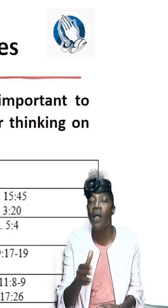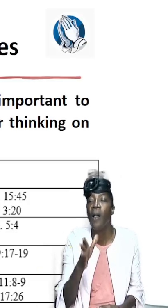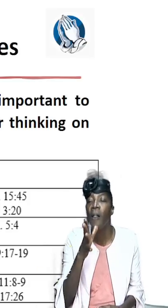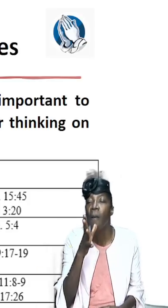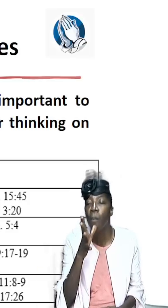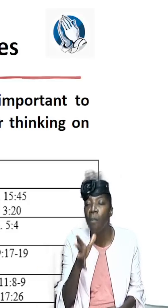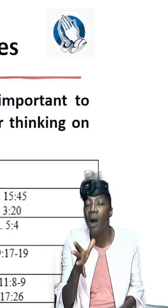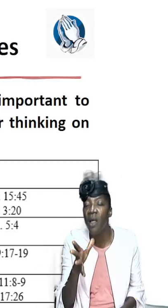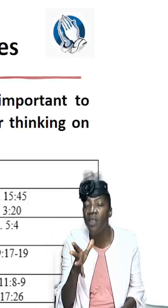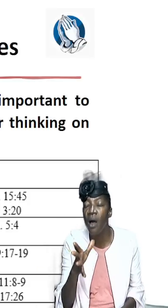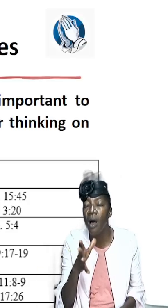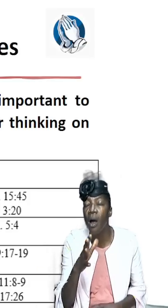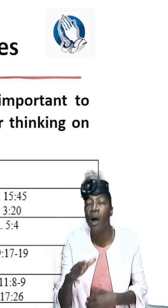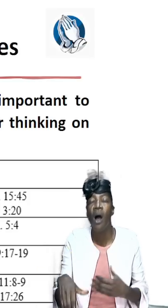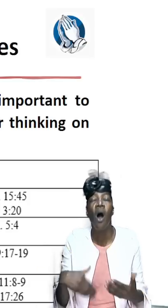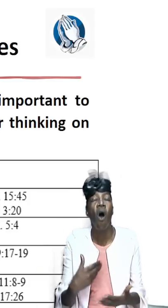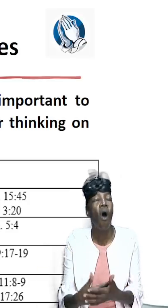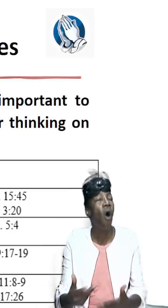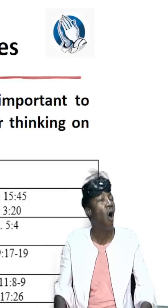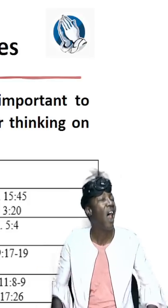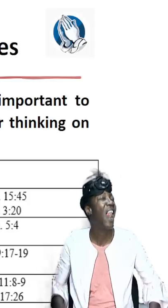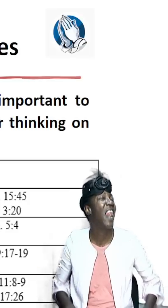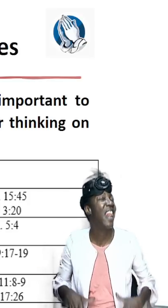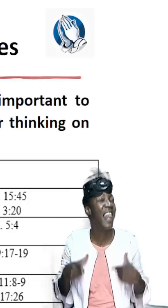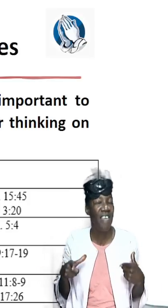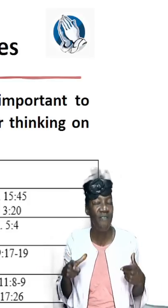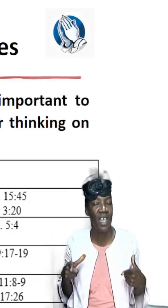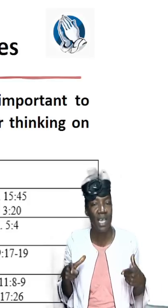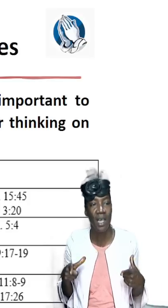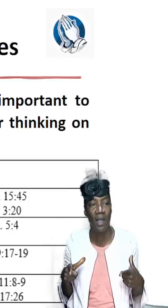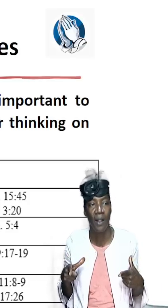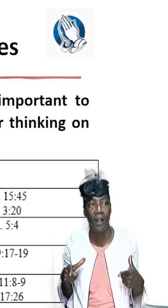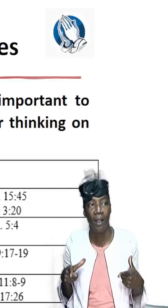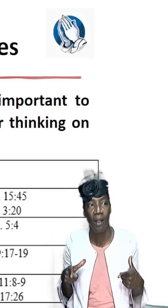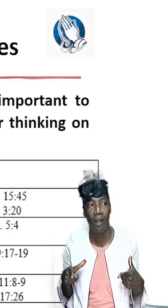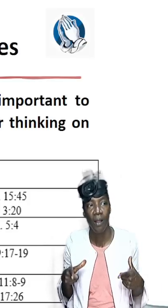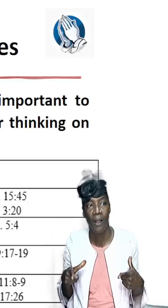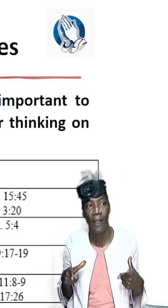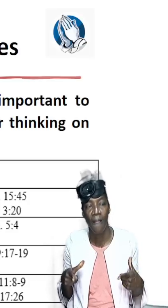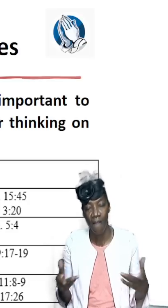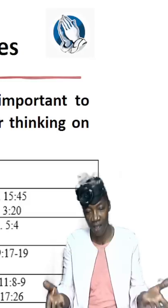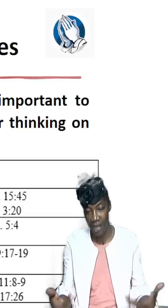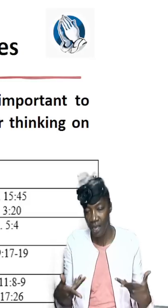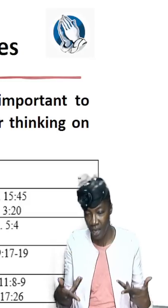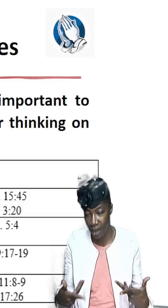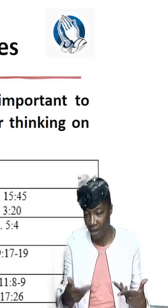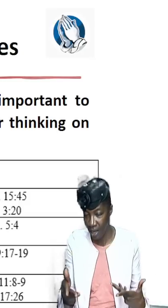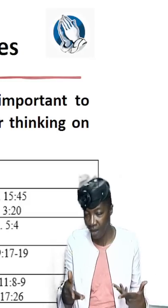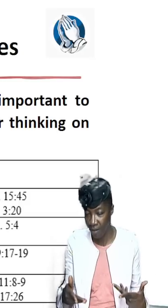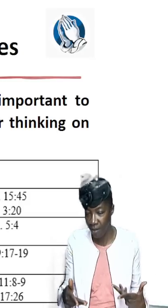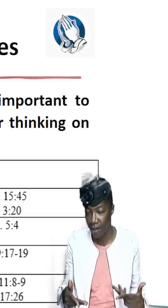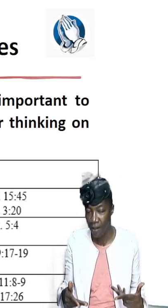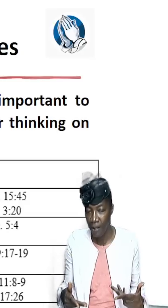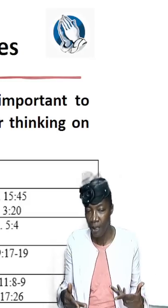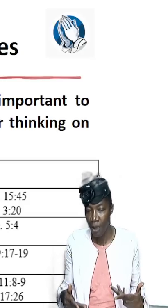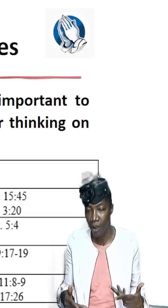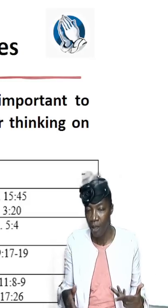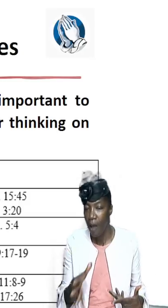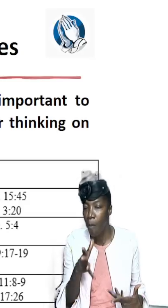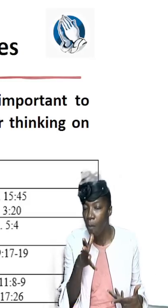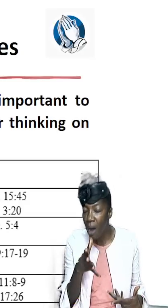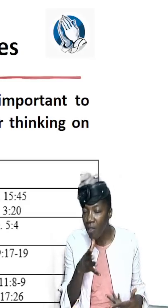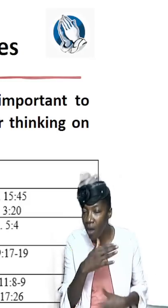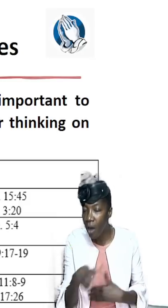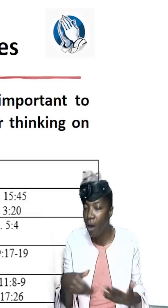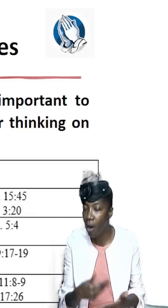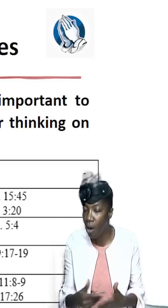of all living. All right? So here is the mother of all living.